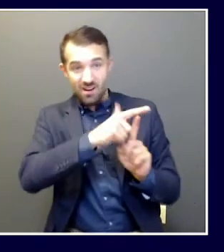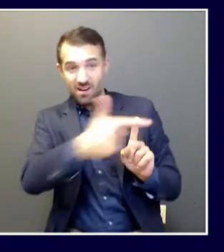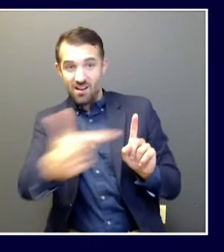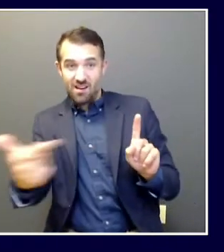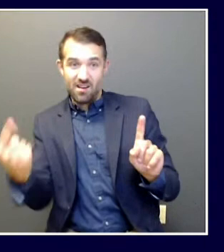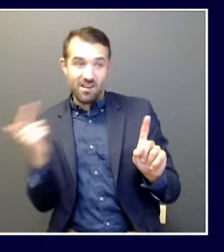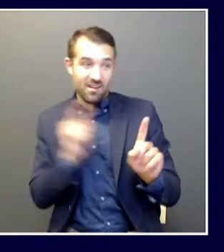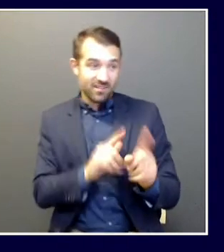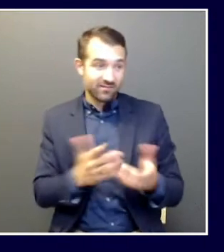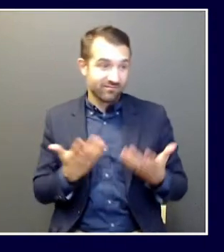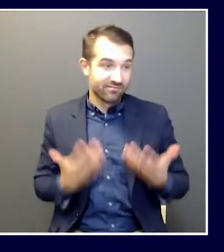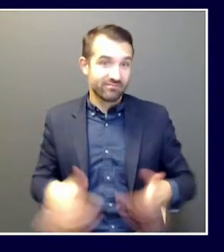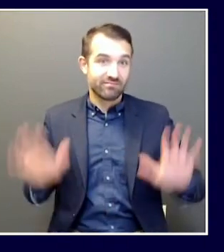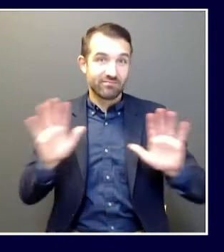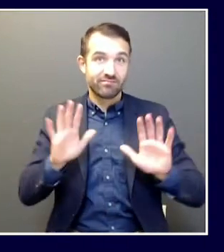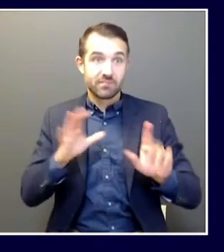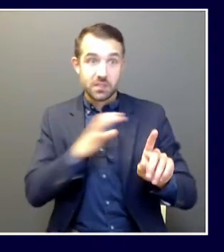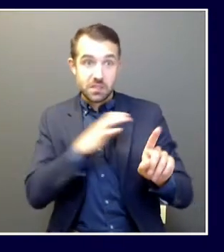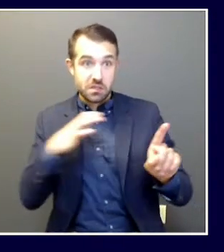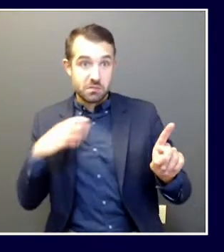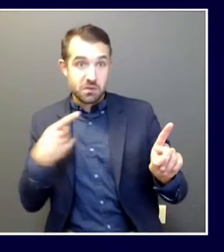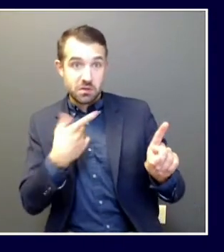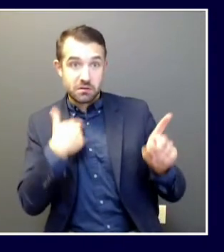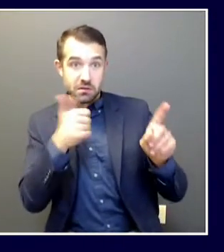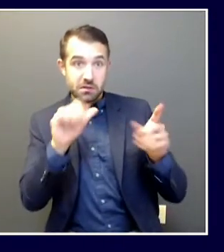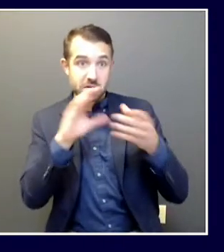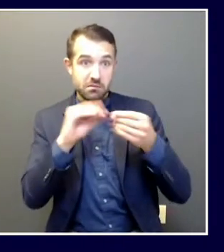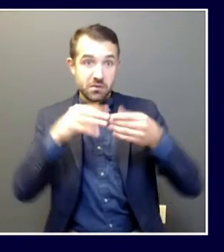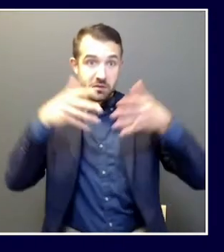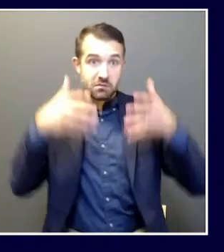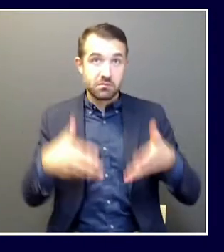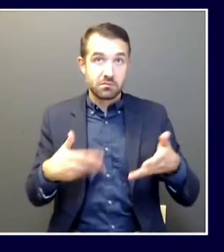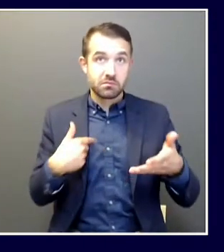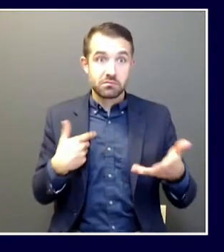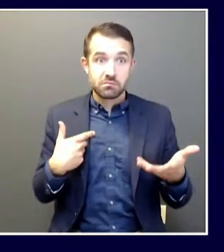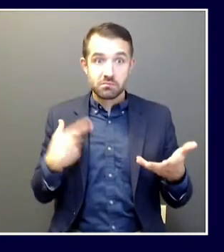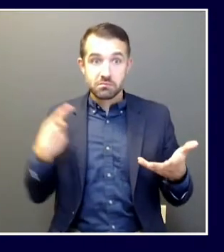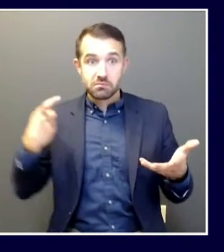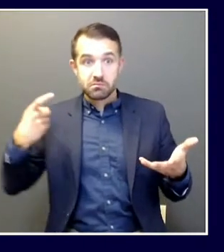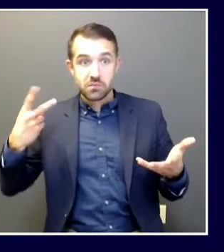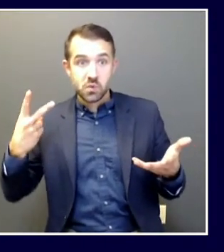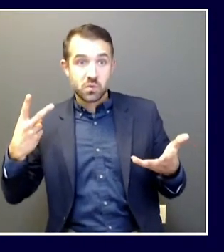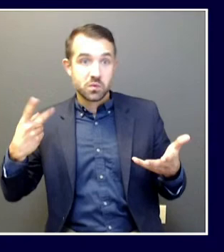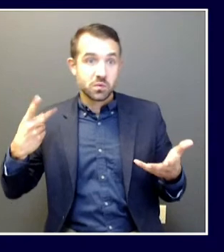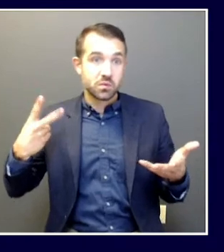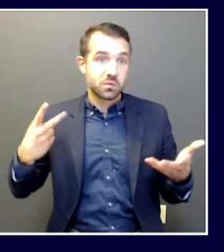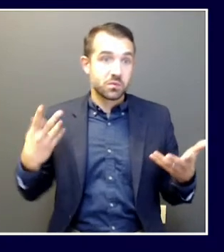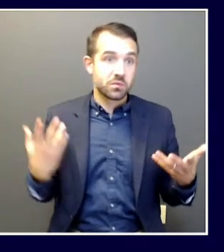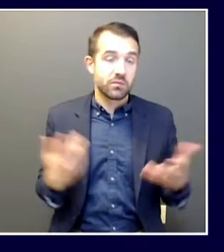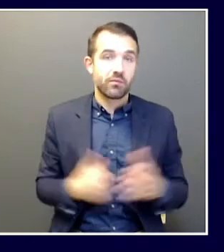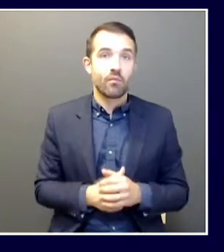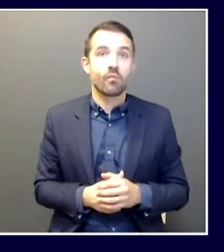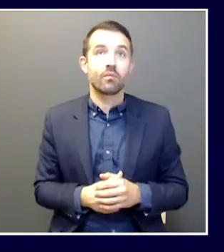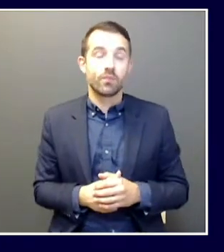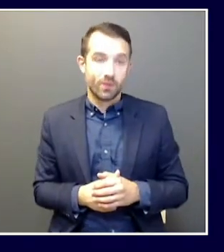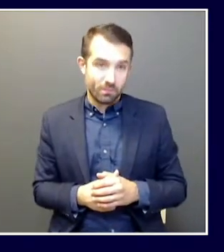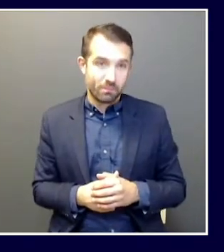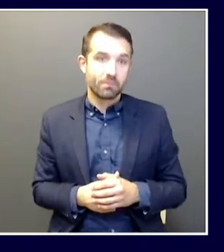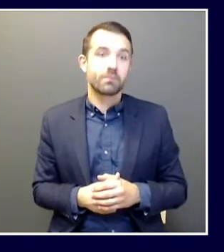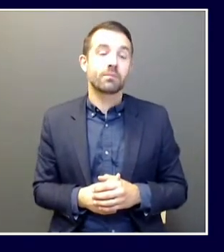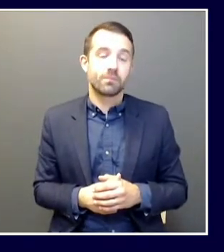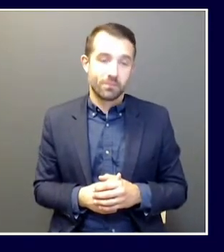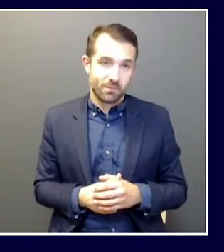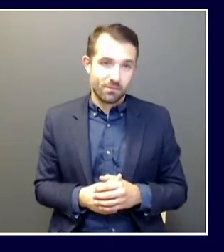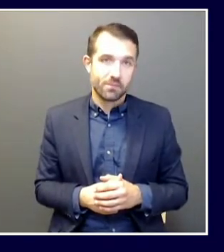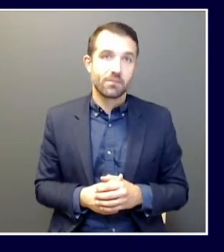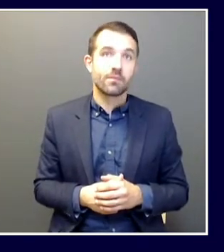over to you. I've got one or two more things at the end. Sure. I will just say that we continue to see our volume of vaccination go up, partly